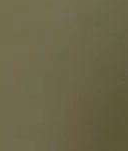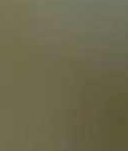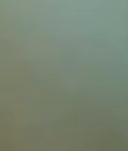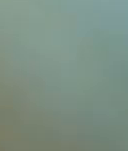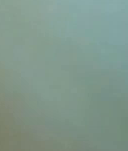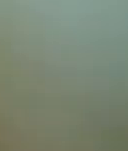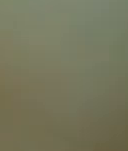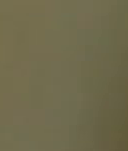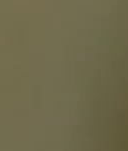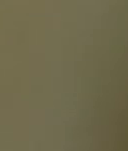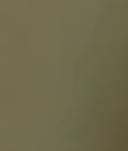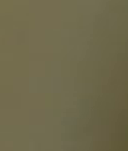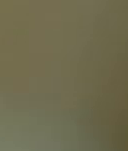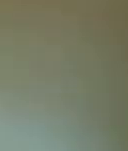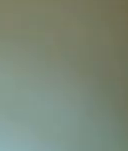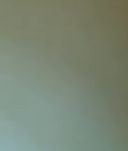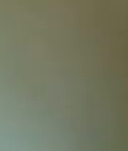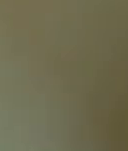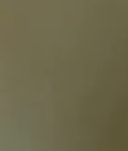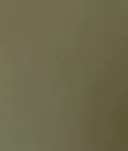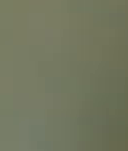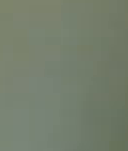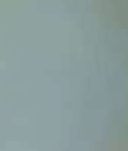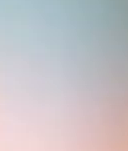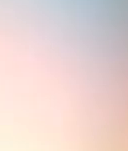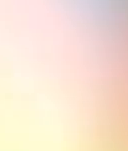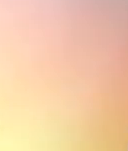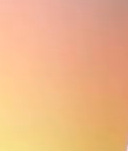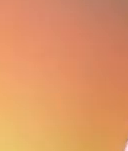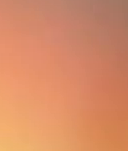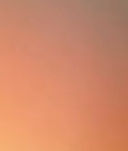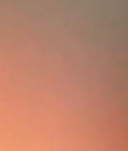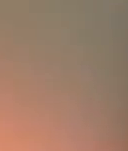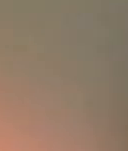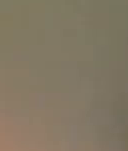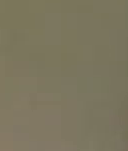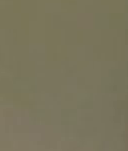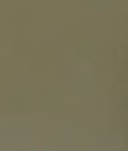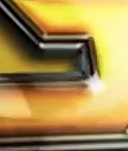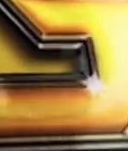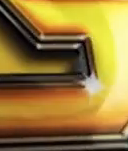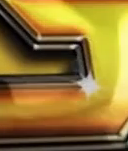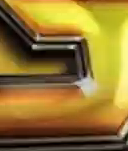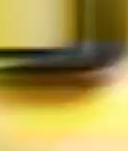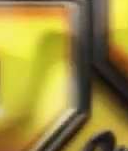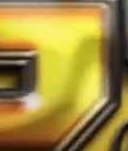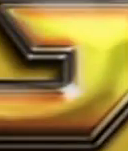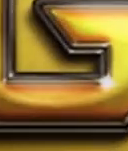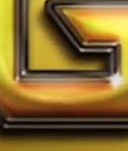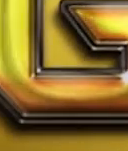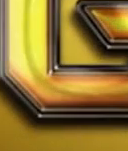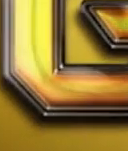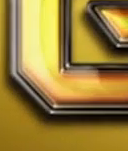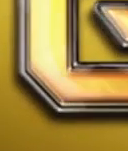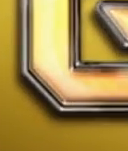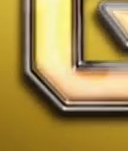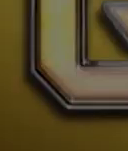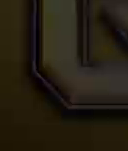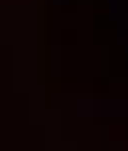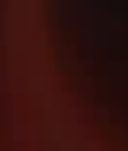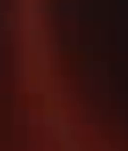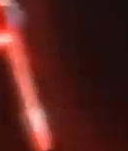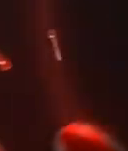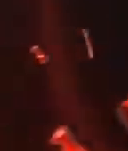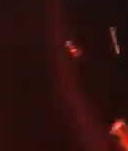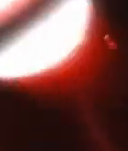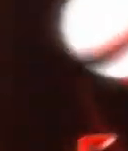Bula, I'm Miri, I'm from Lotoka, and I love Gold FM because they play all my classic hits. Gold FM, only the classic hits.